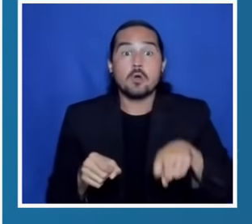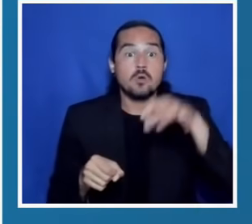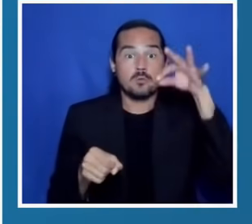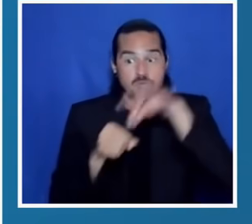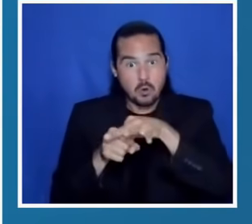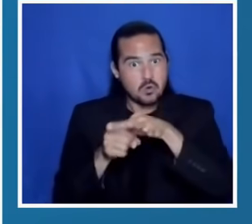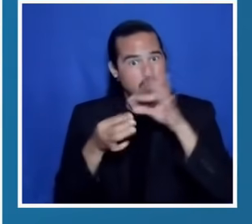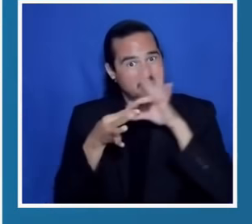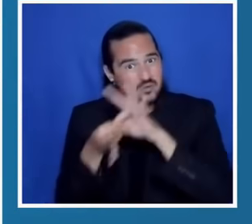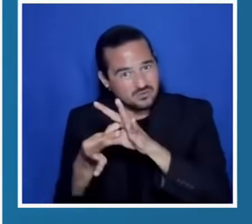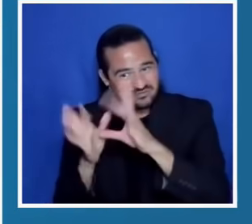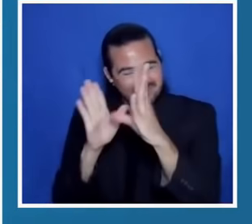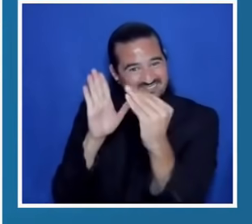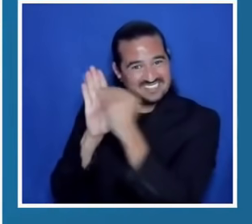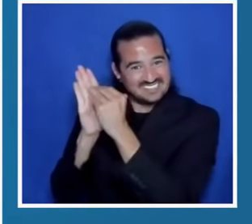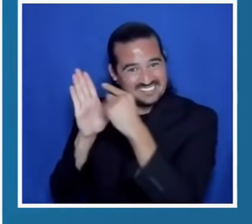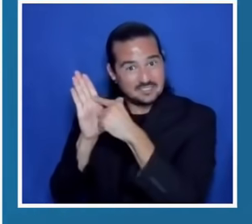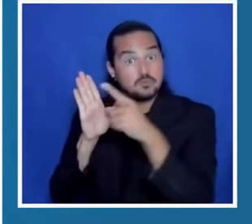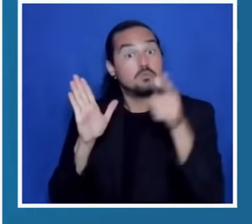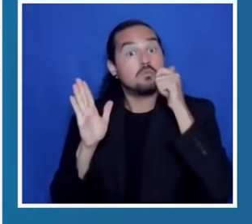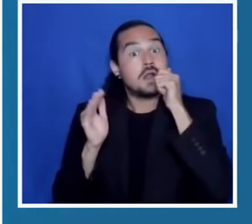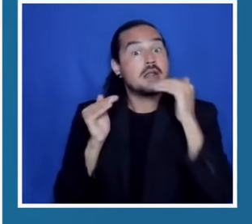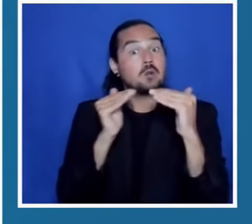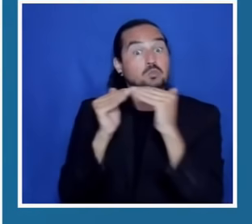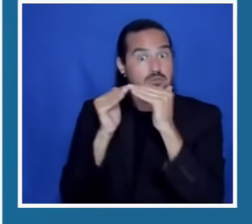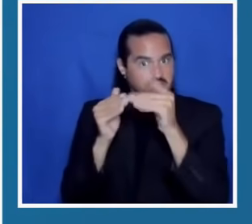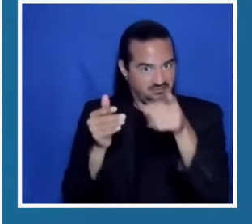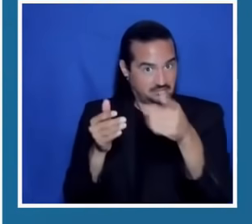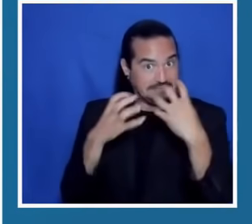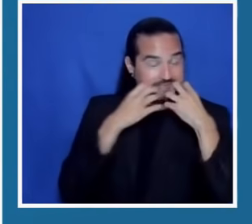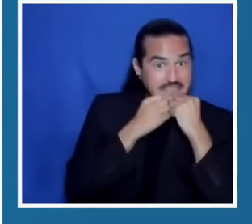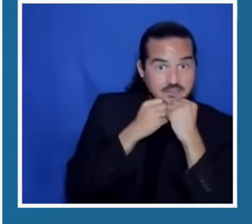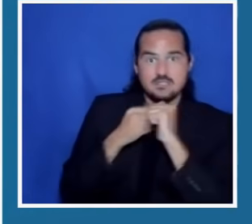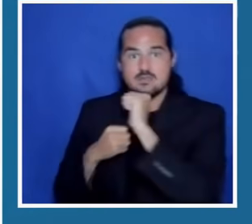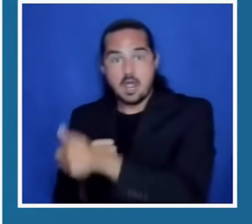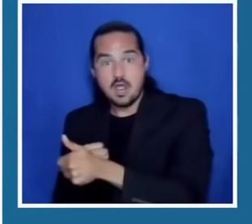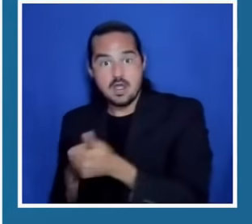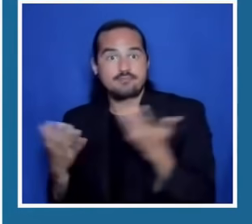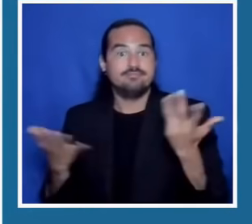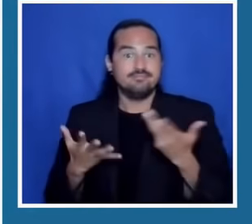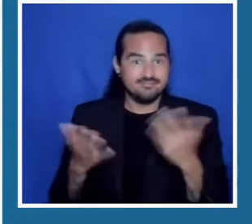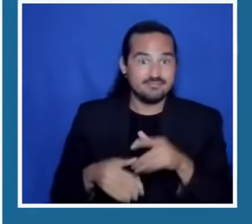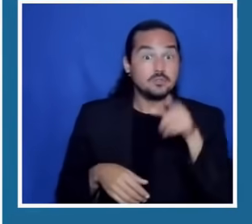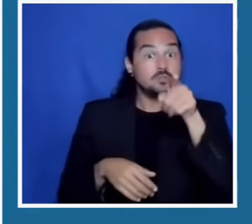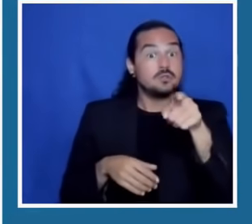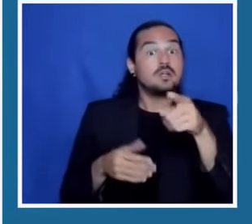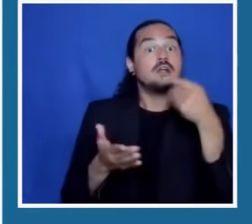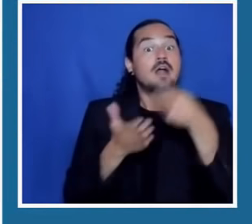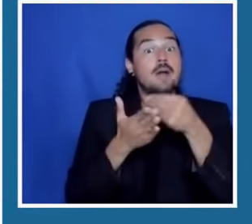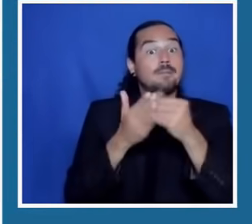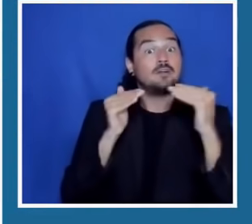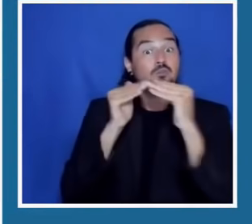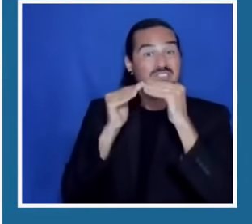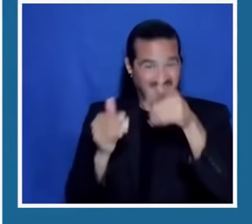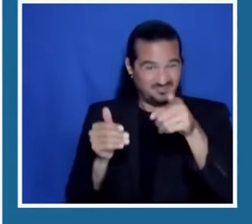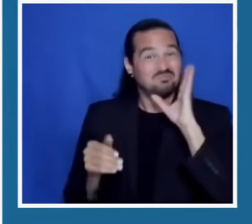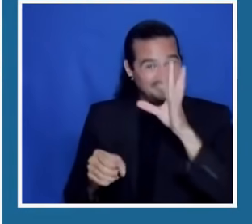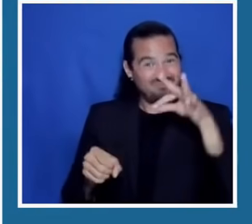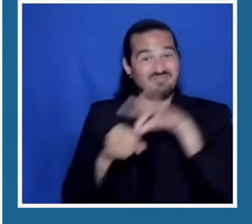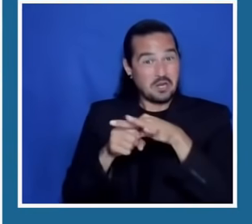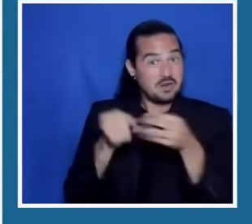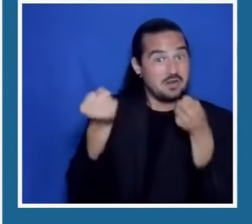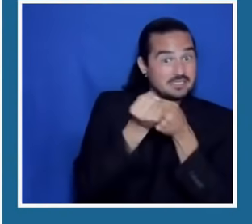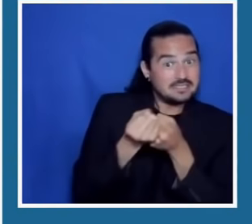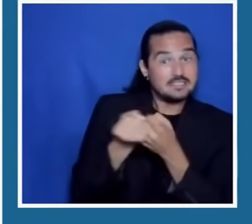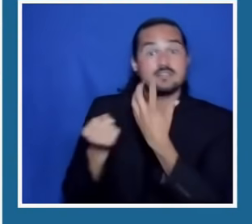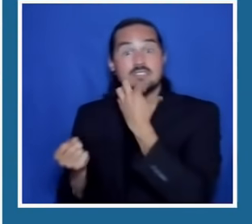Economic justice is on the ballot tomorrow night. Social justice is on the ballot tomorrow night.